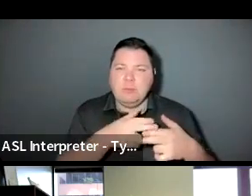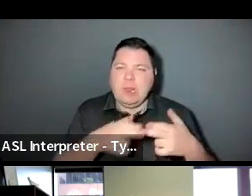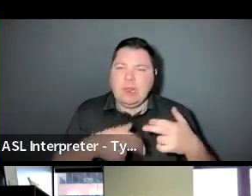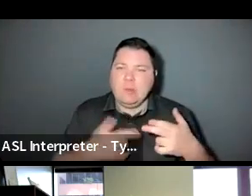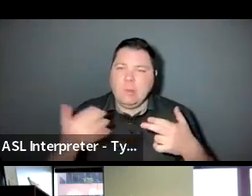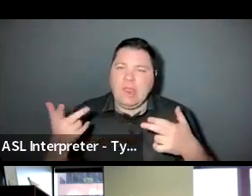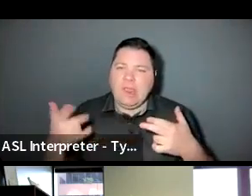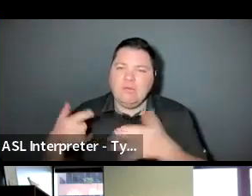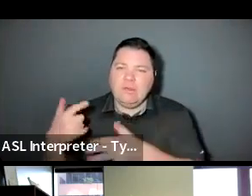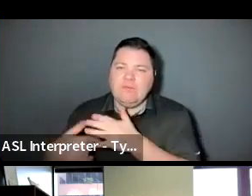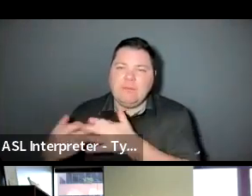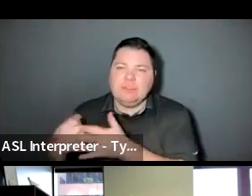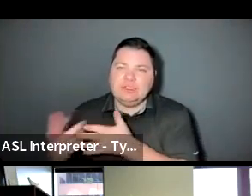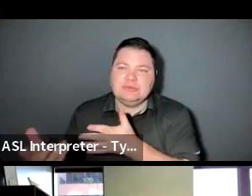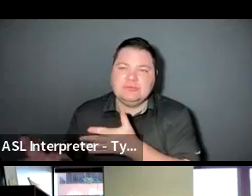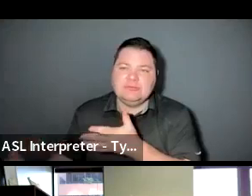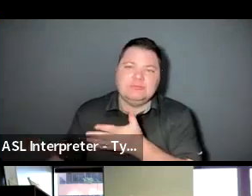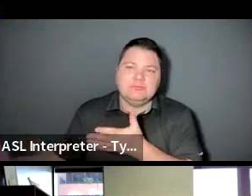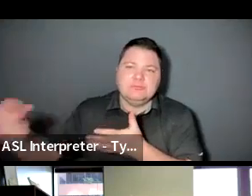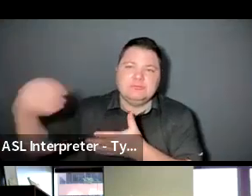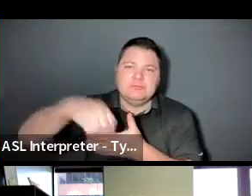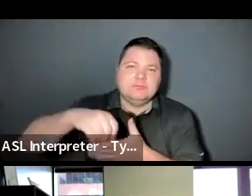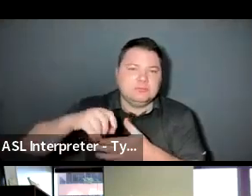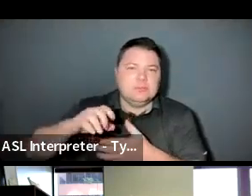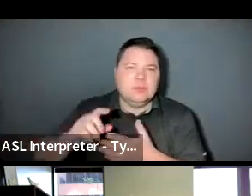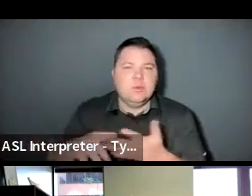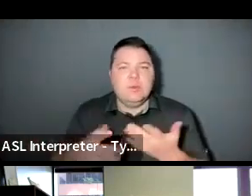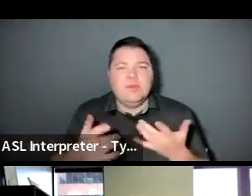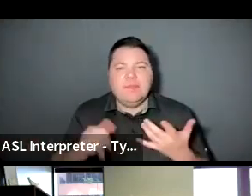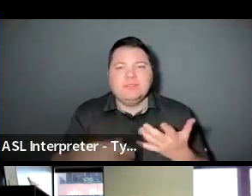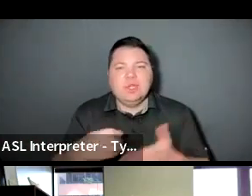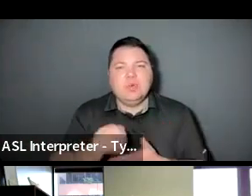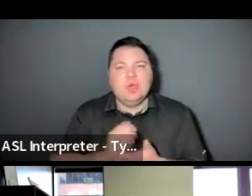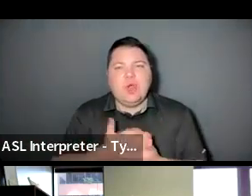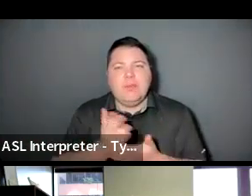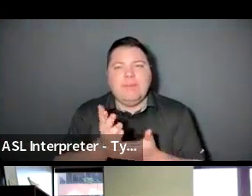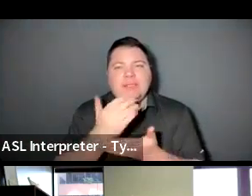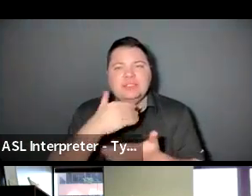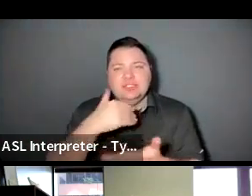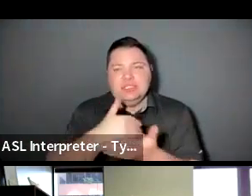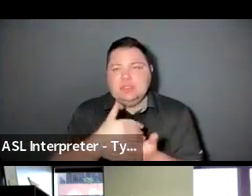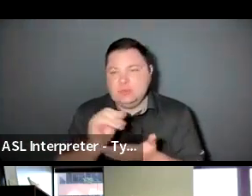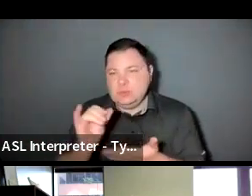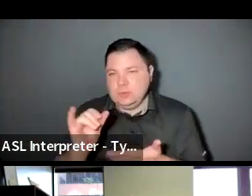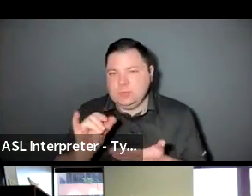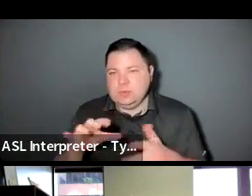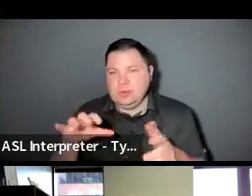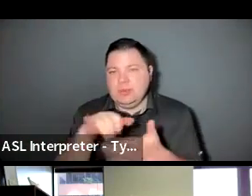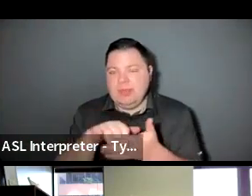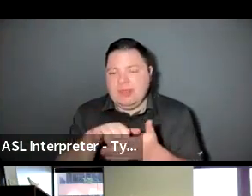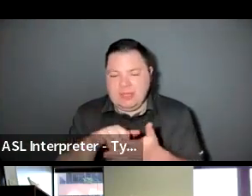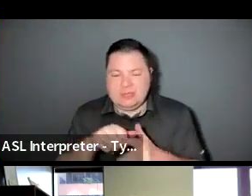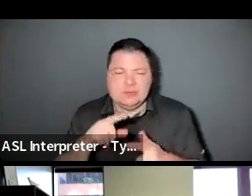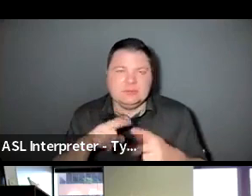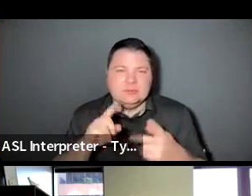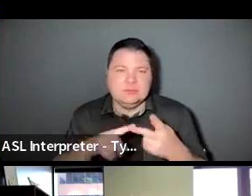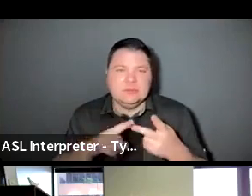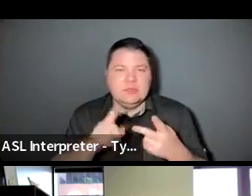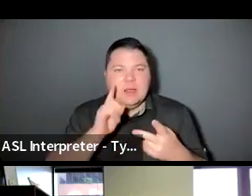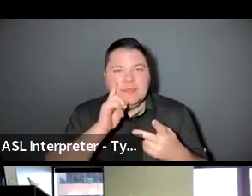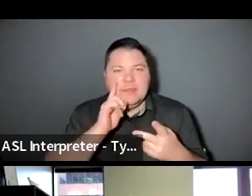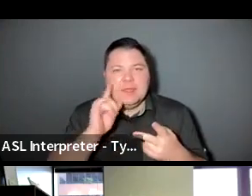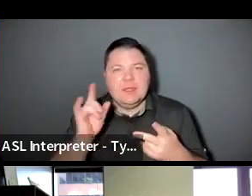need to happen early on, and we built that into our budget in order to be able to do that. I think the continual